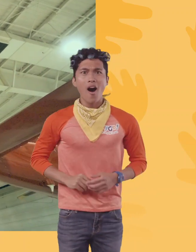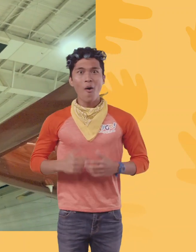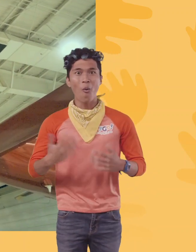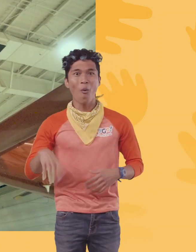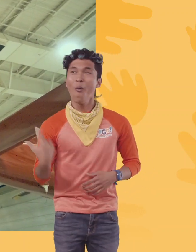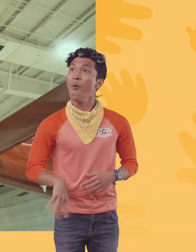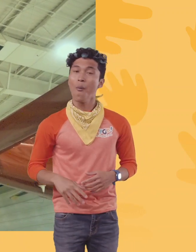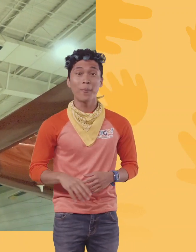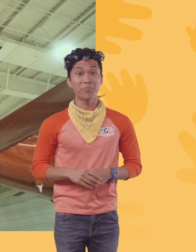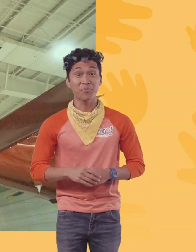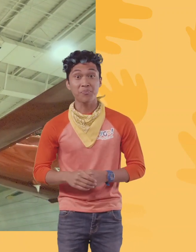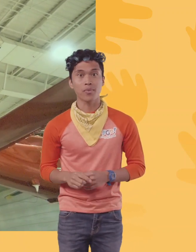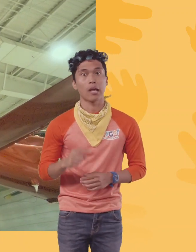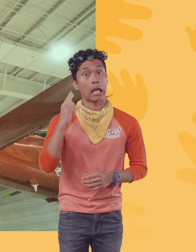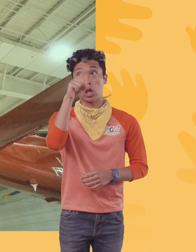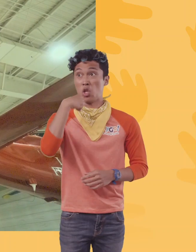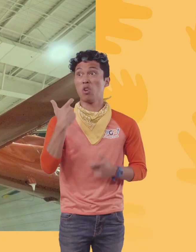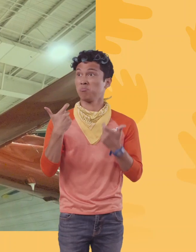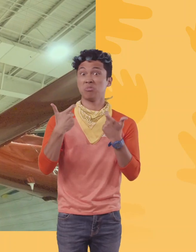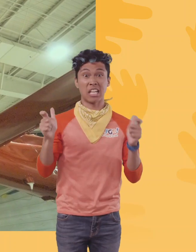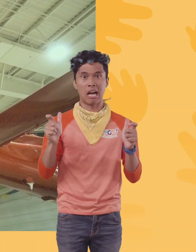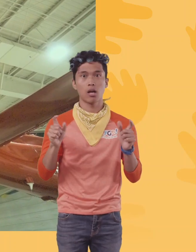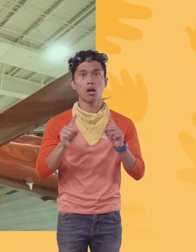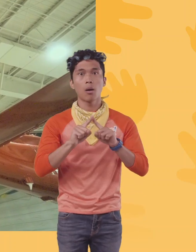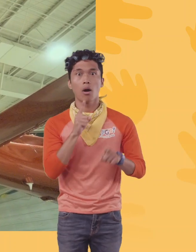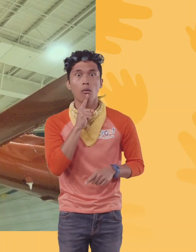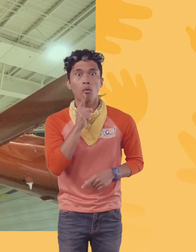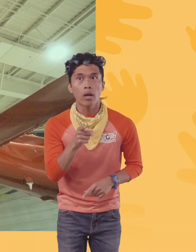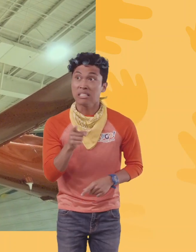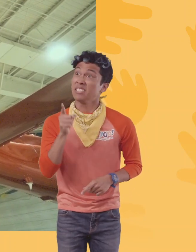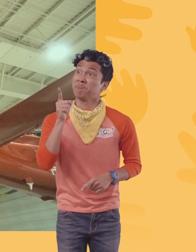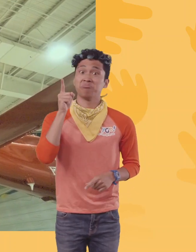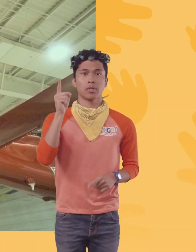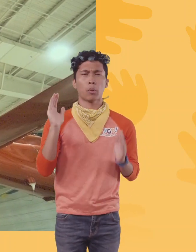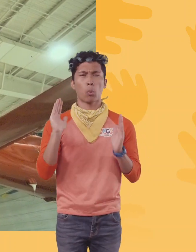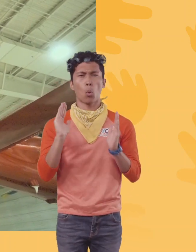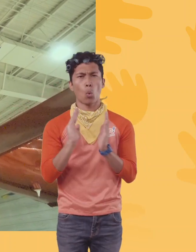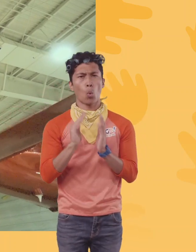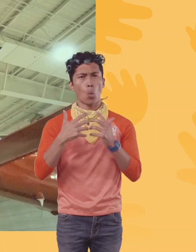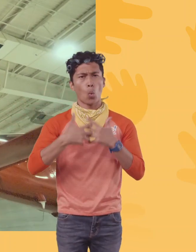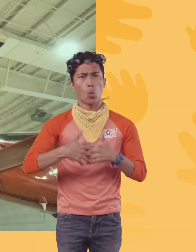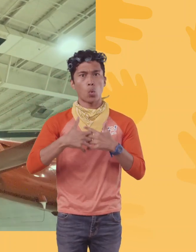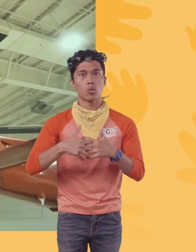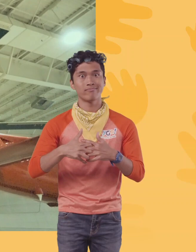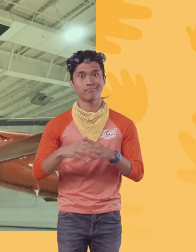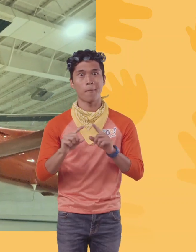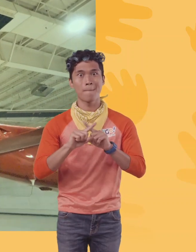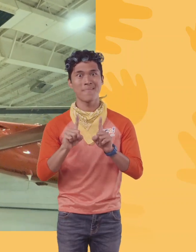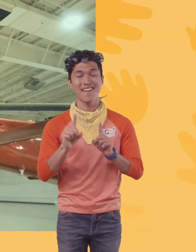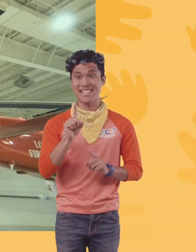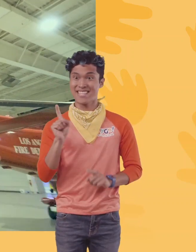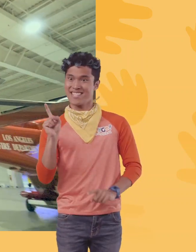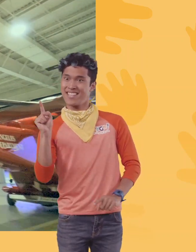there. And this, it looks pretty big. But in reality, that's the smaller rotor. But